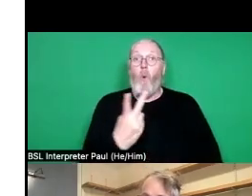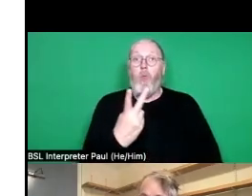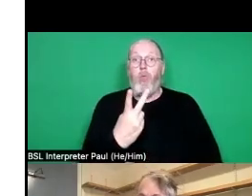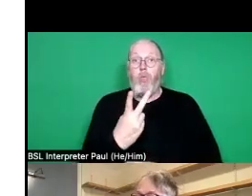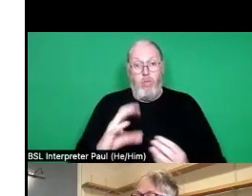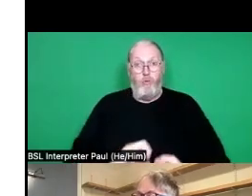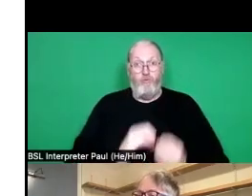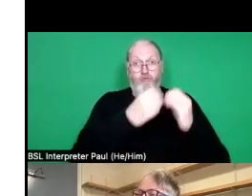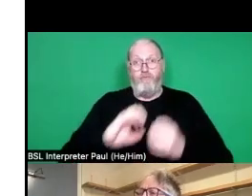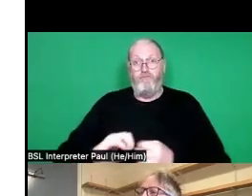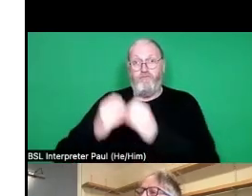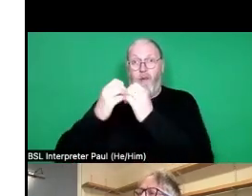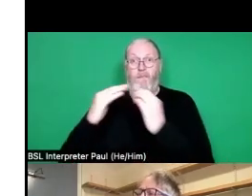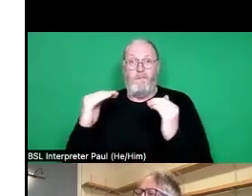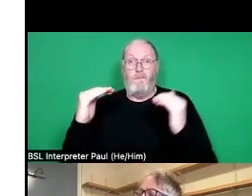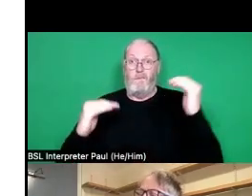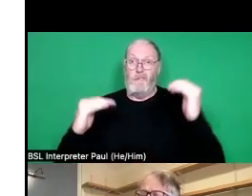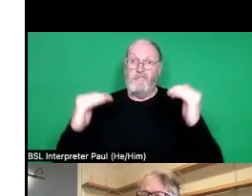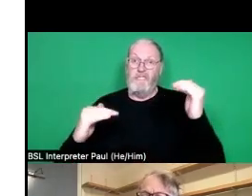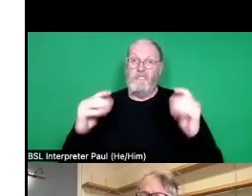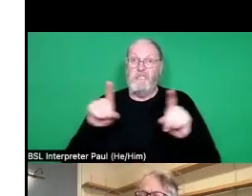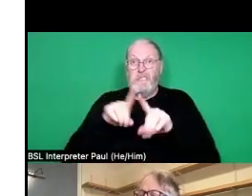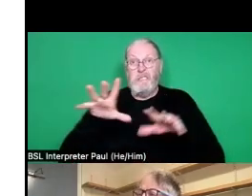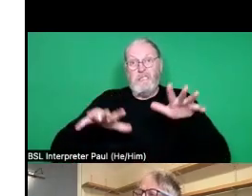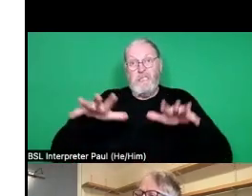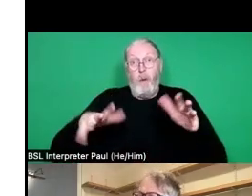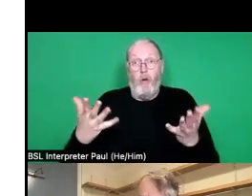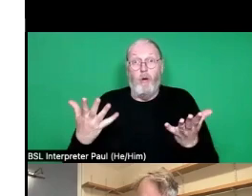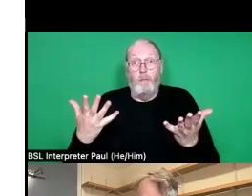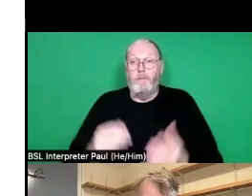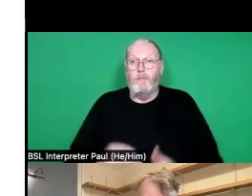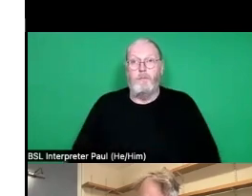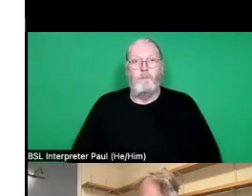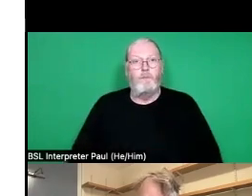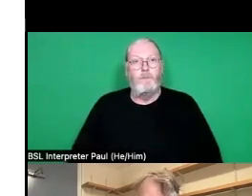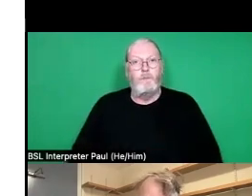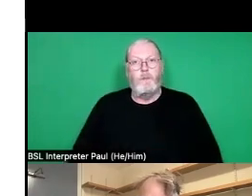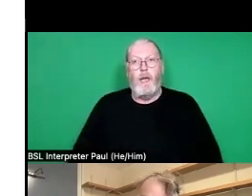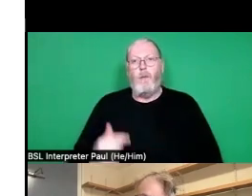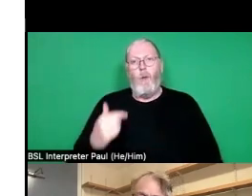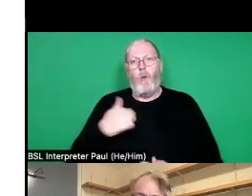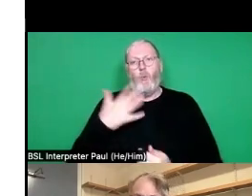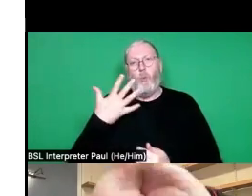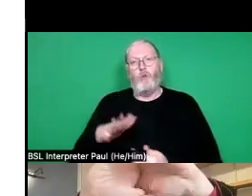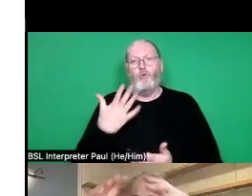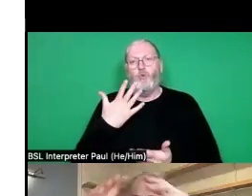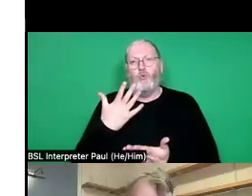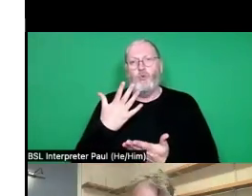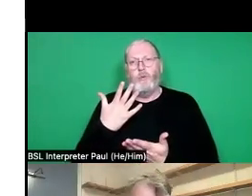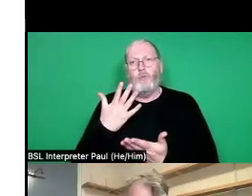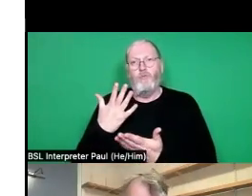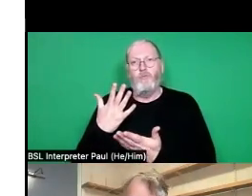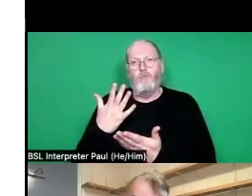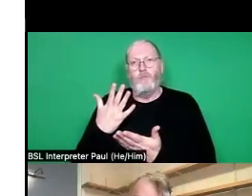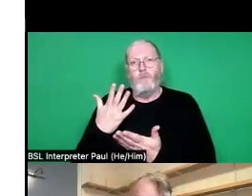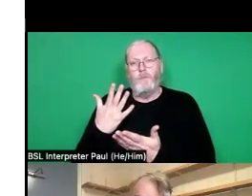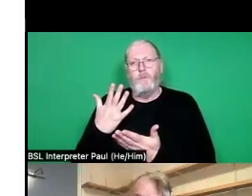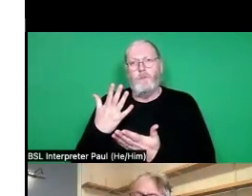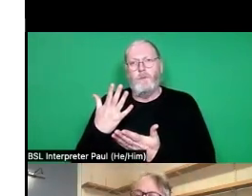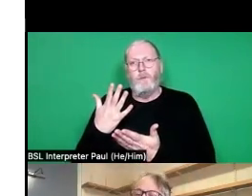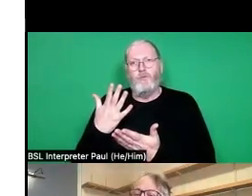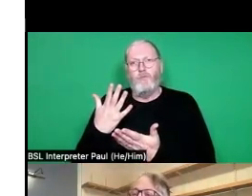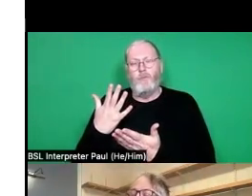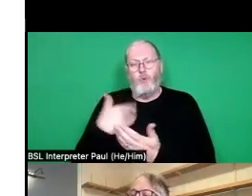some experiences recently, and I'd just like to share this with you because I'm writing. I'm trying to finish a